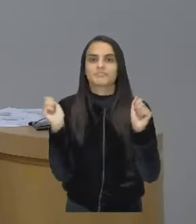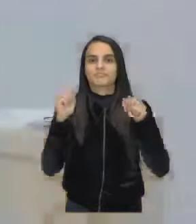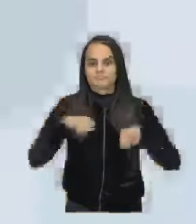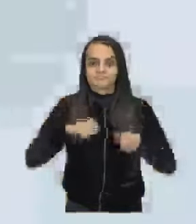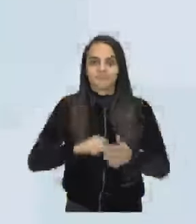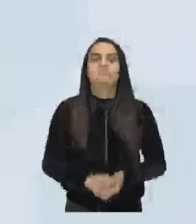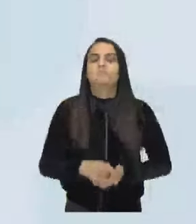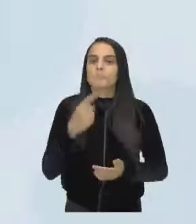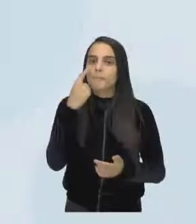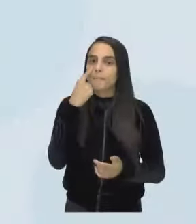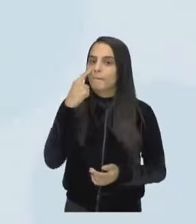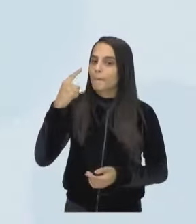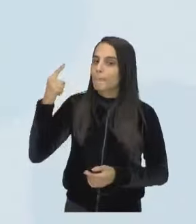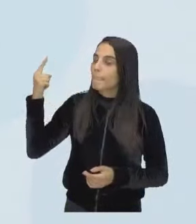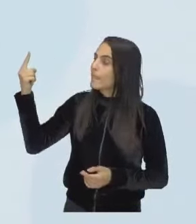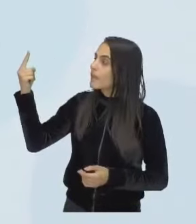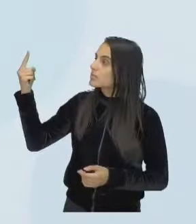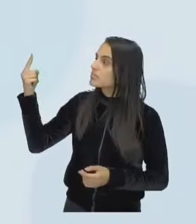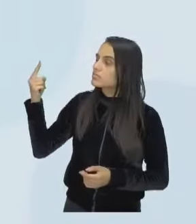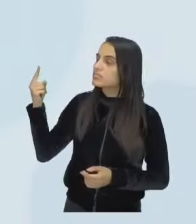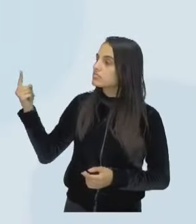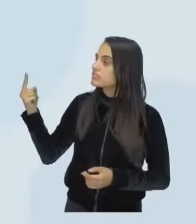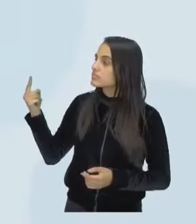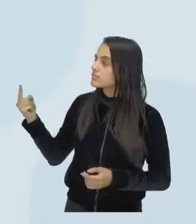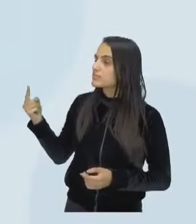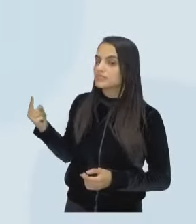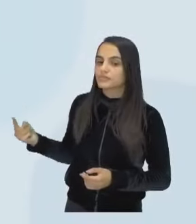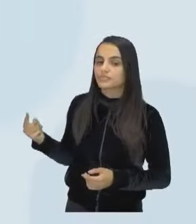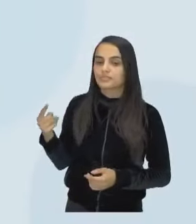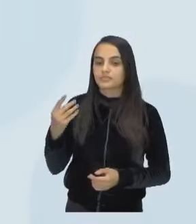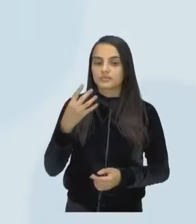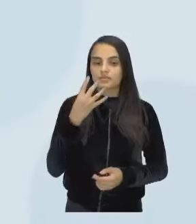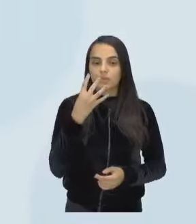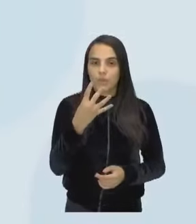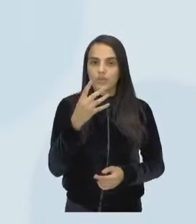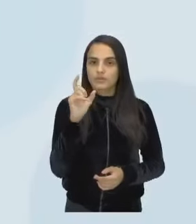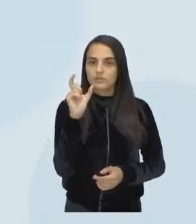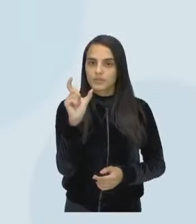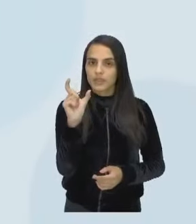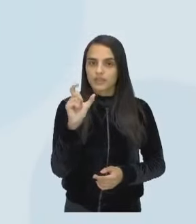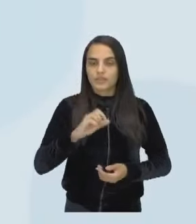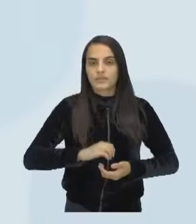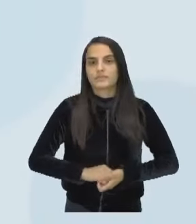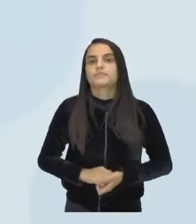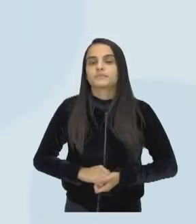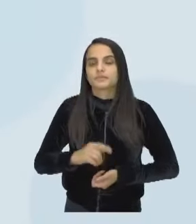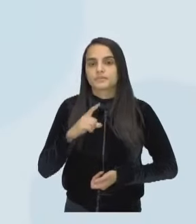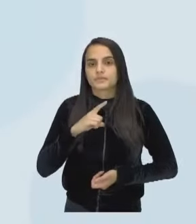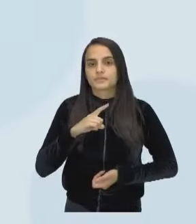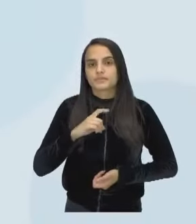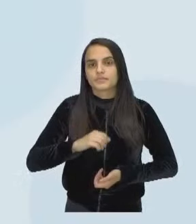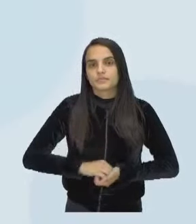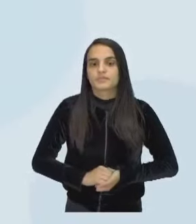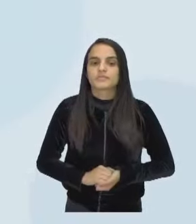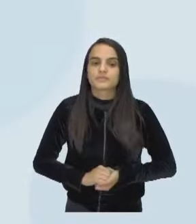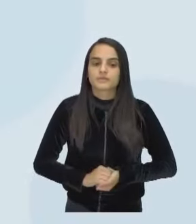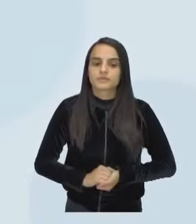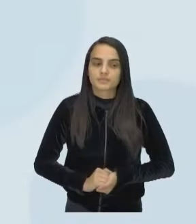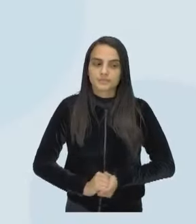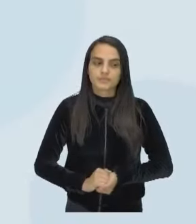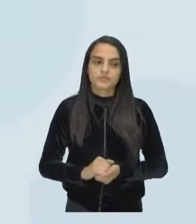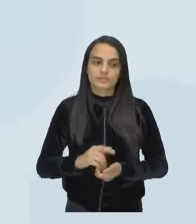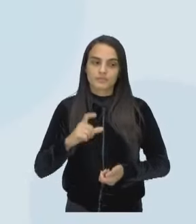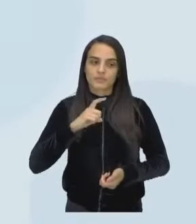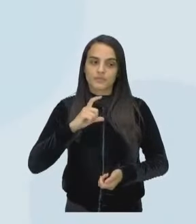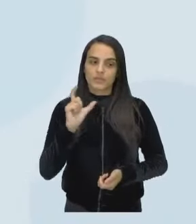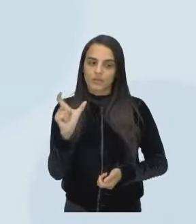Então, na tela para vocês, ó, temos quatro palavras. Tenure, debris, homeowners, and uncharted. E temos quatro